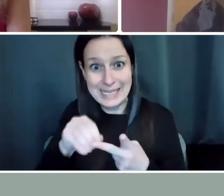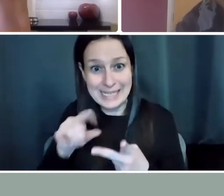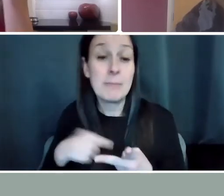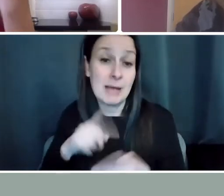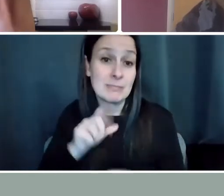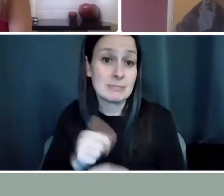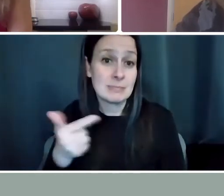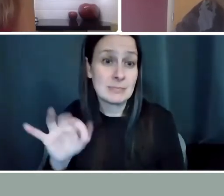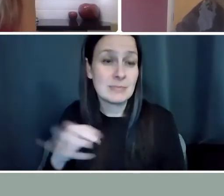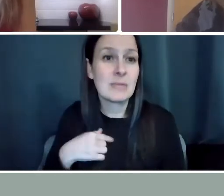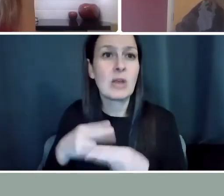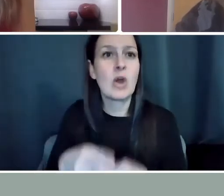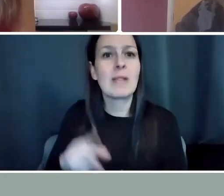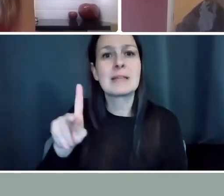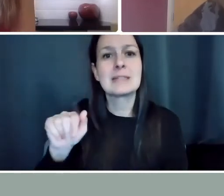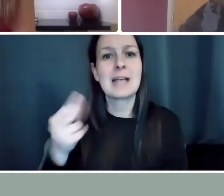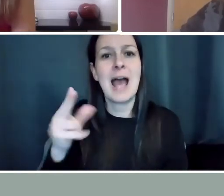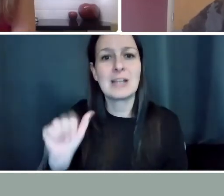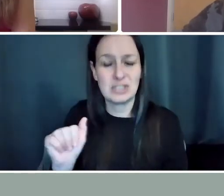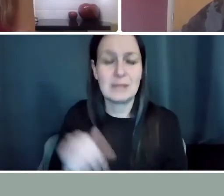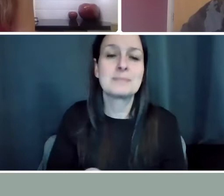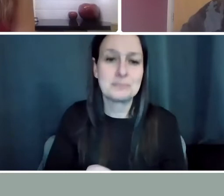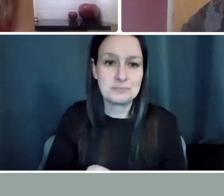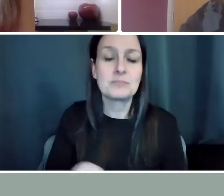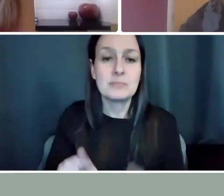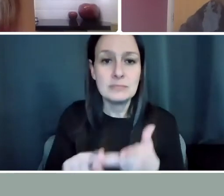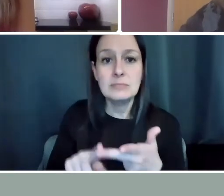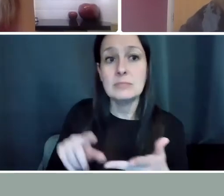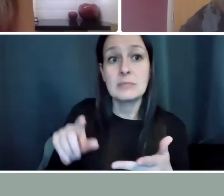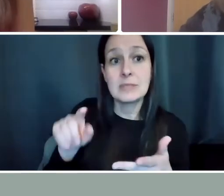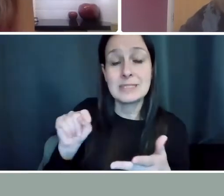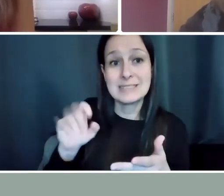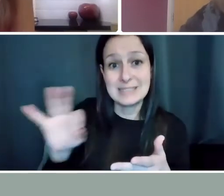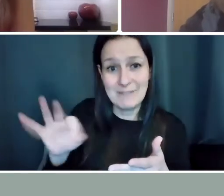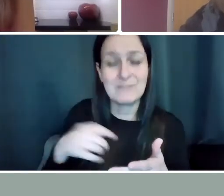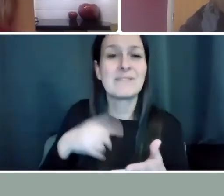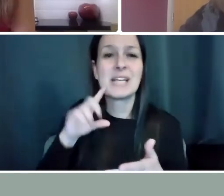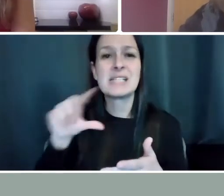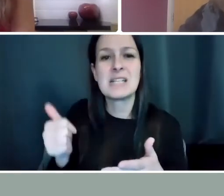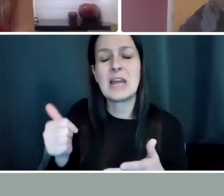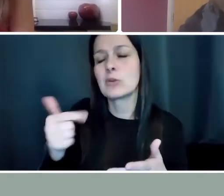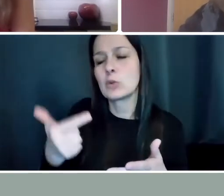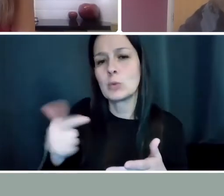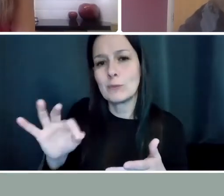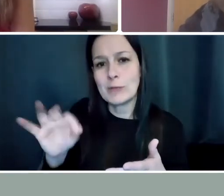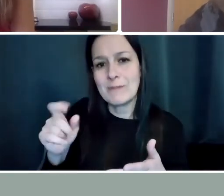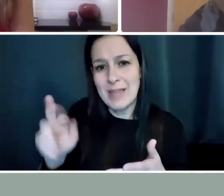call it kasha in Eastern Europe. Teff is a gluten-free flour.